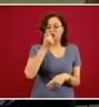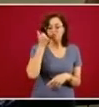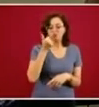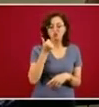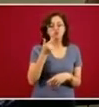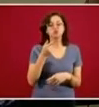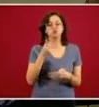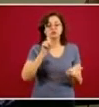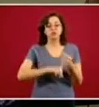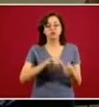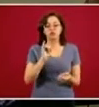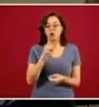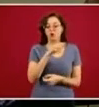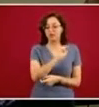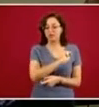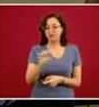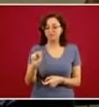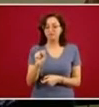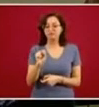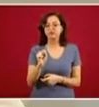since the month of March,